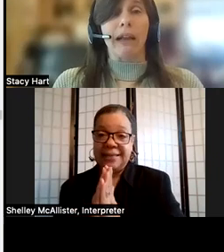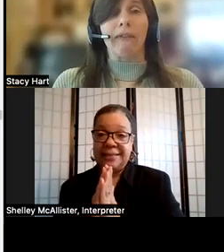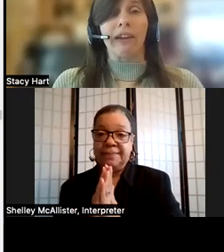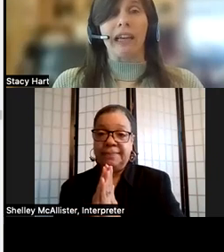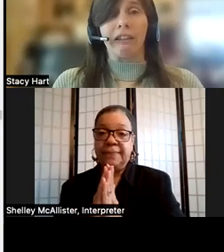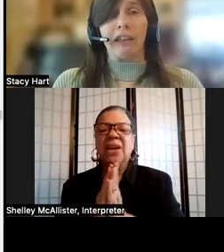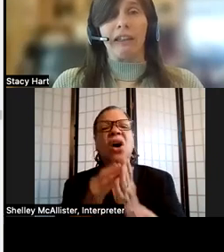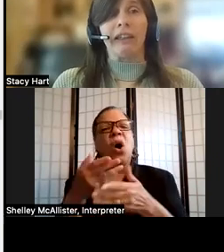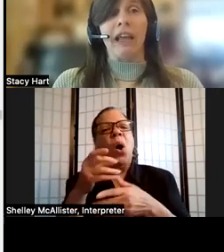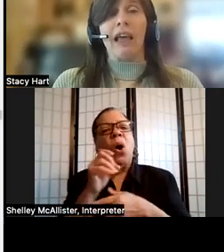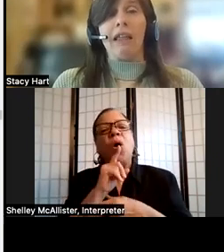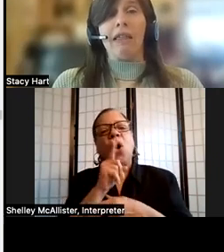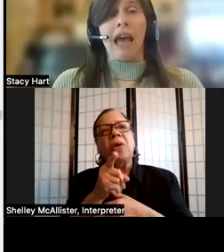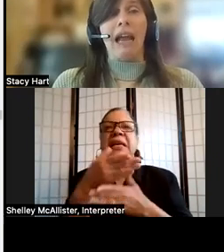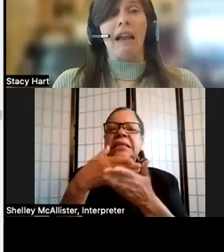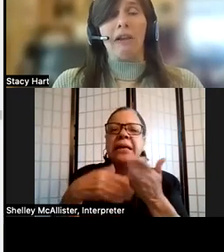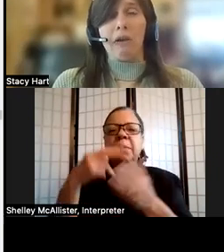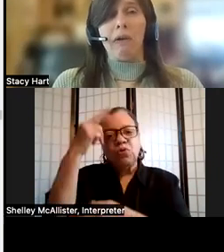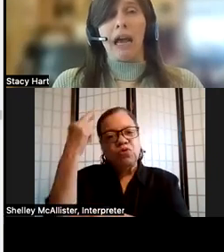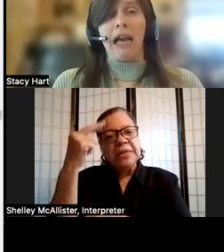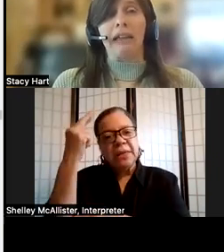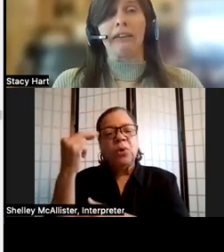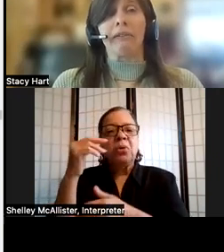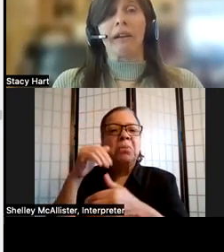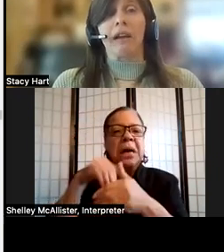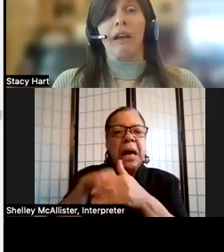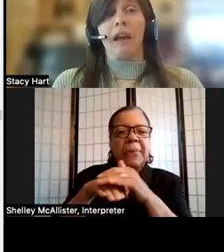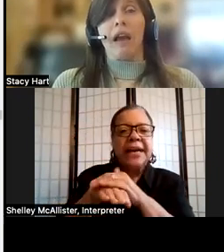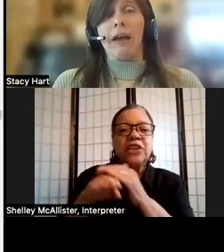reasonable modifications that you guys